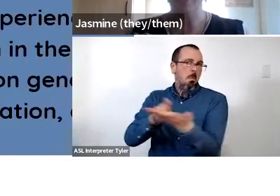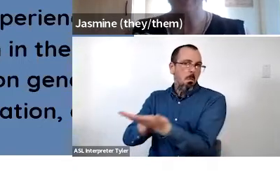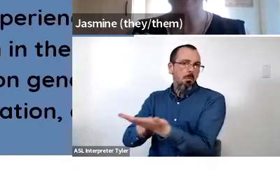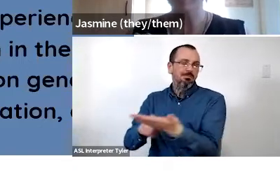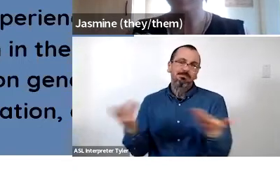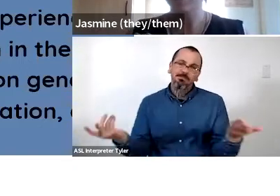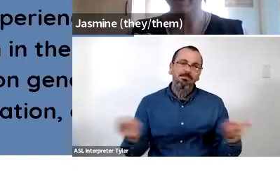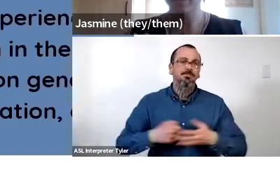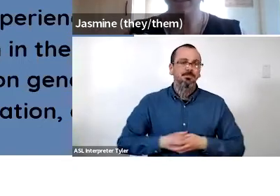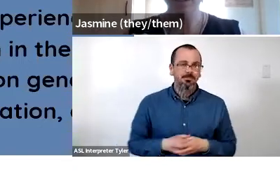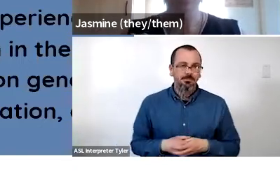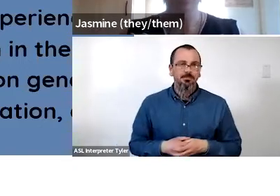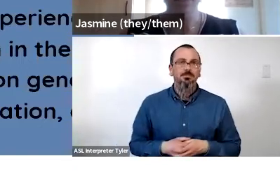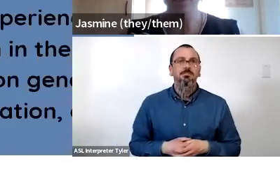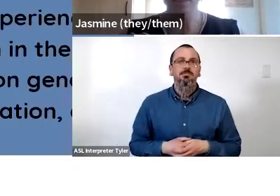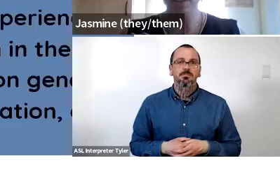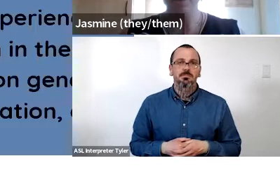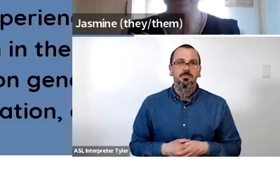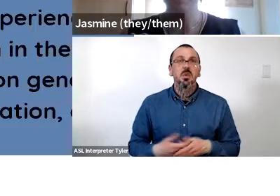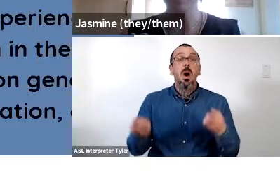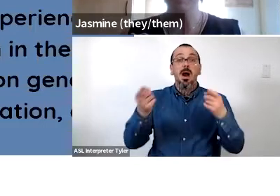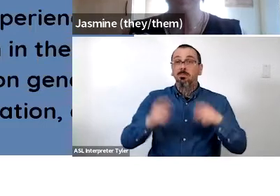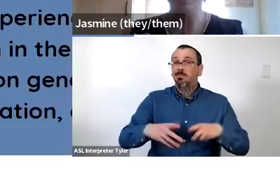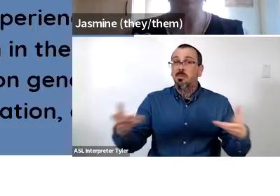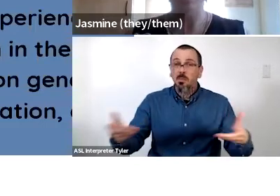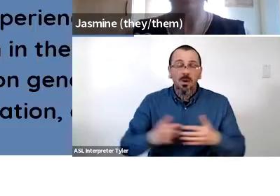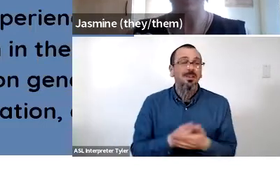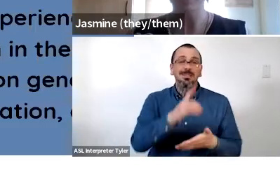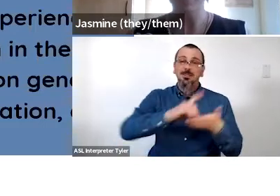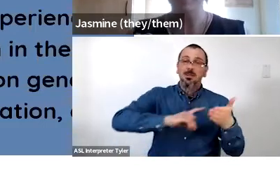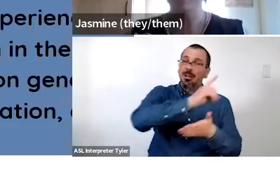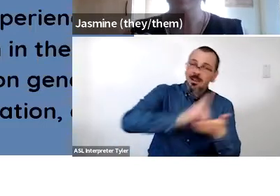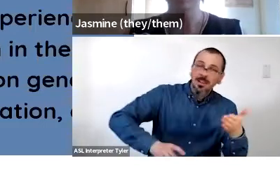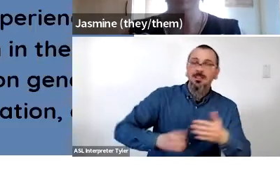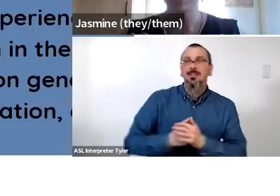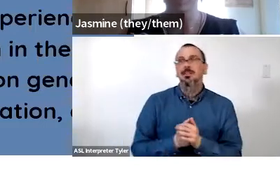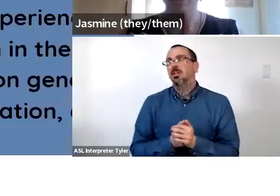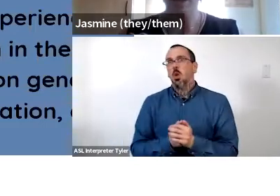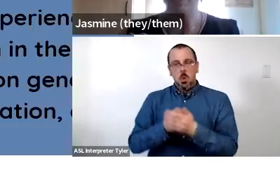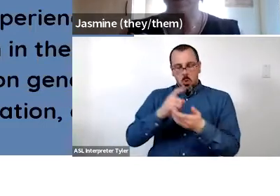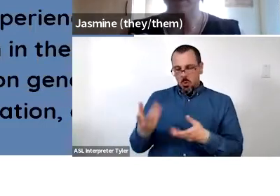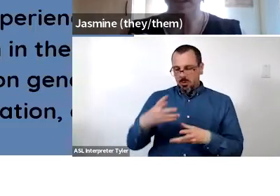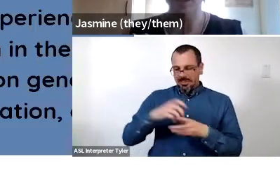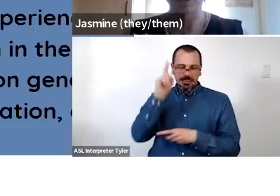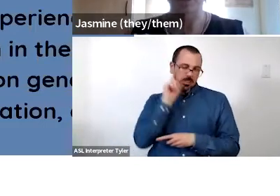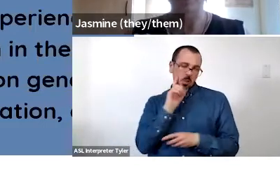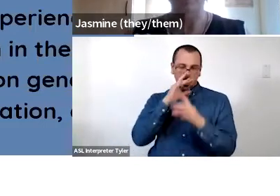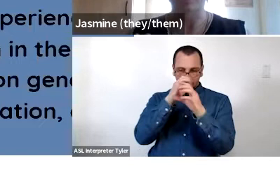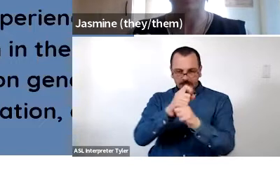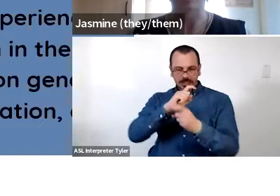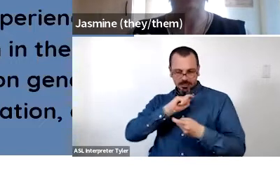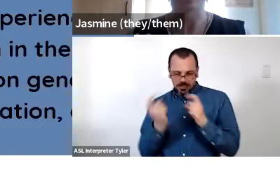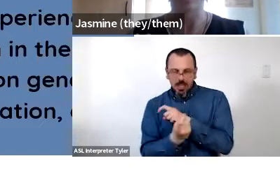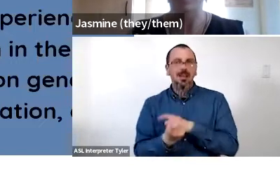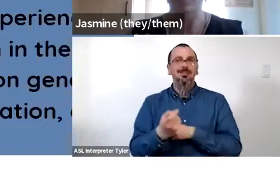anti-LGBTQ+ violence, discrimination, conversion therapy, comfort in certain environments, and the perceived impact of one's sexual